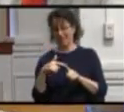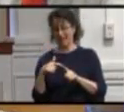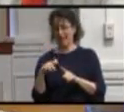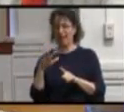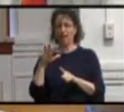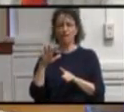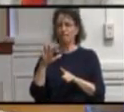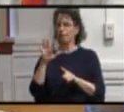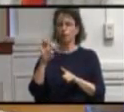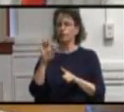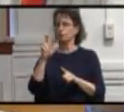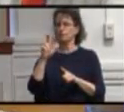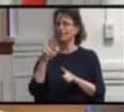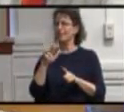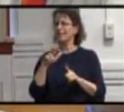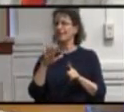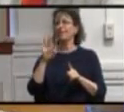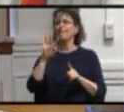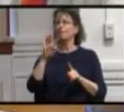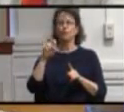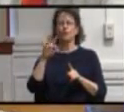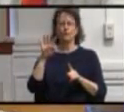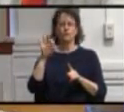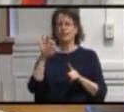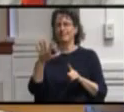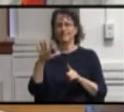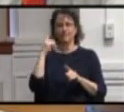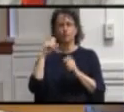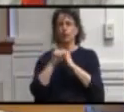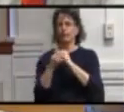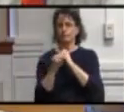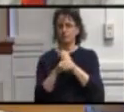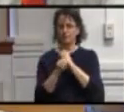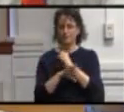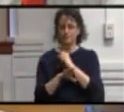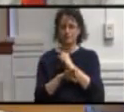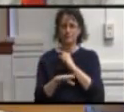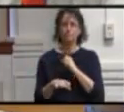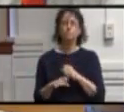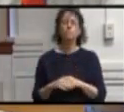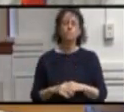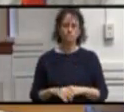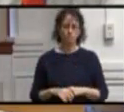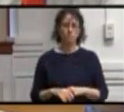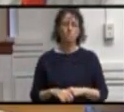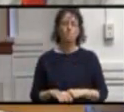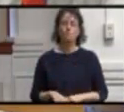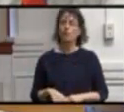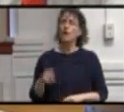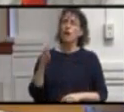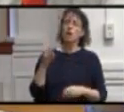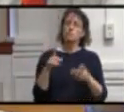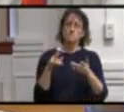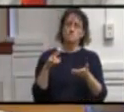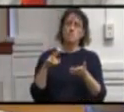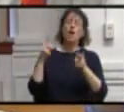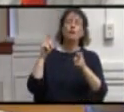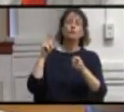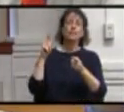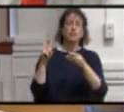$3,495 in advertising fees. The expenses to VLCT actually were reduced substantially, but